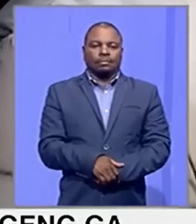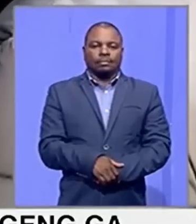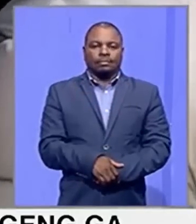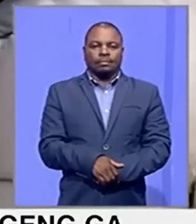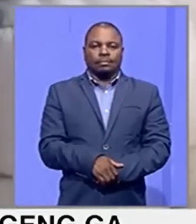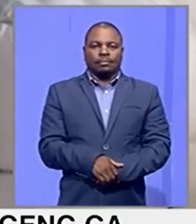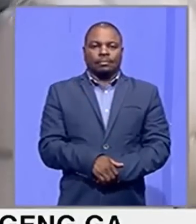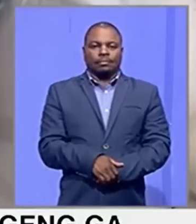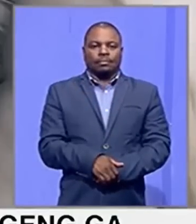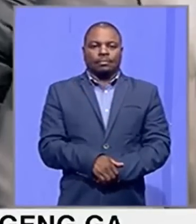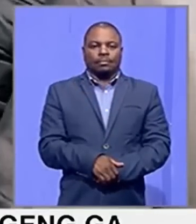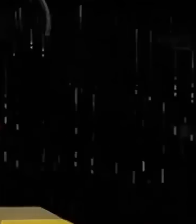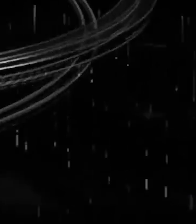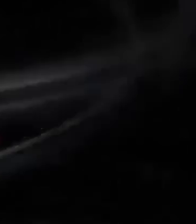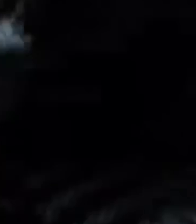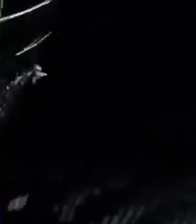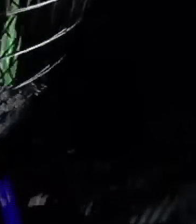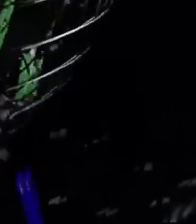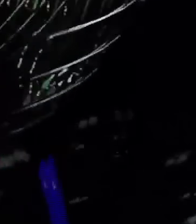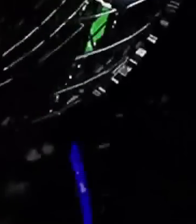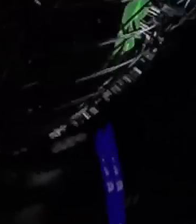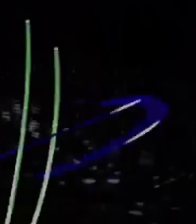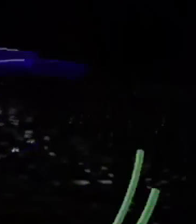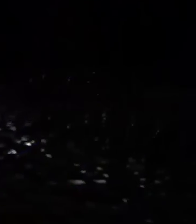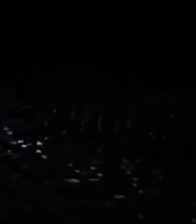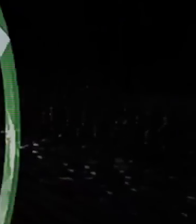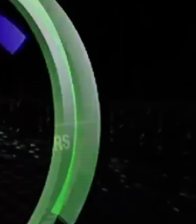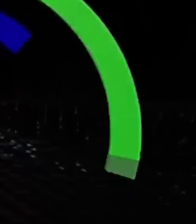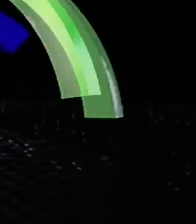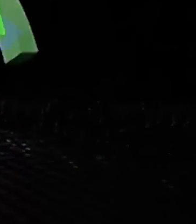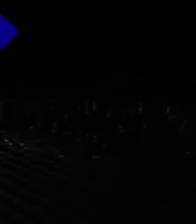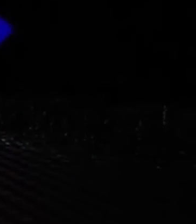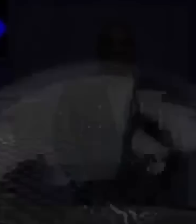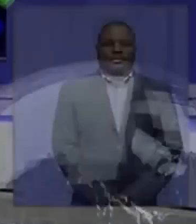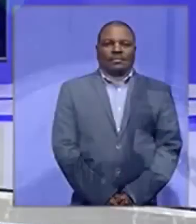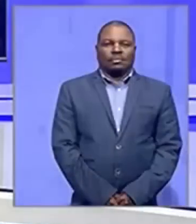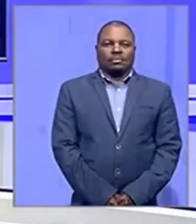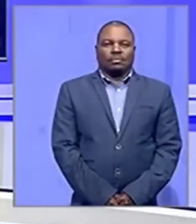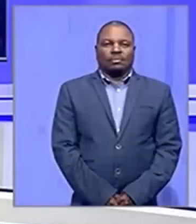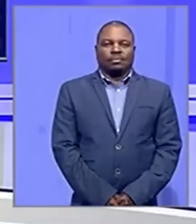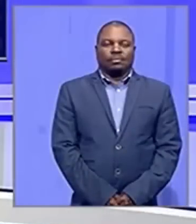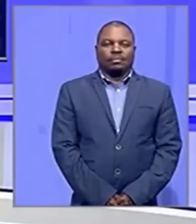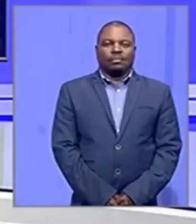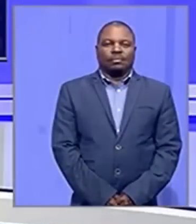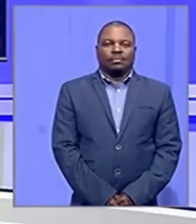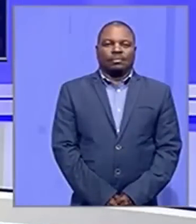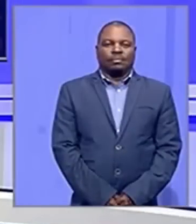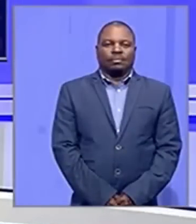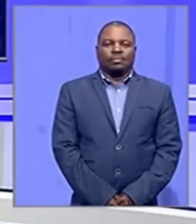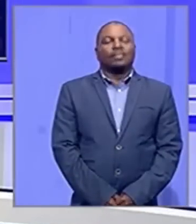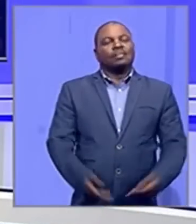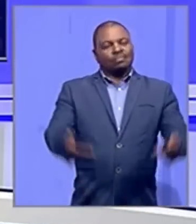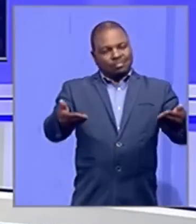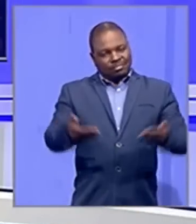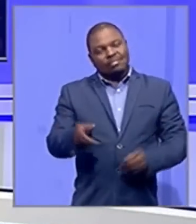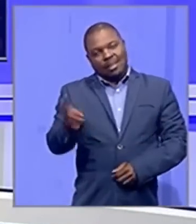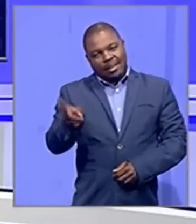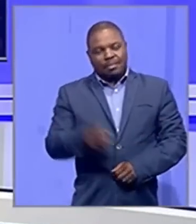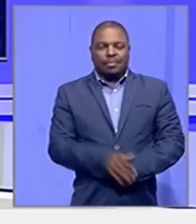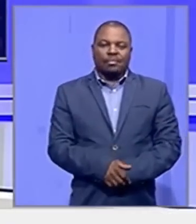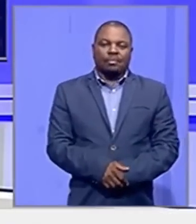SABC News, Bloemfontein. le sa amogetswe